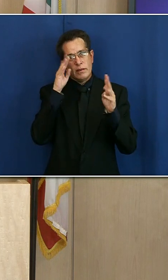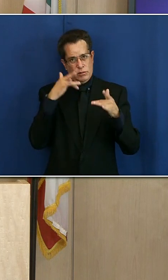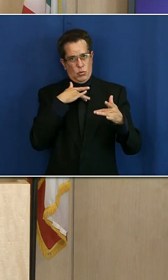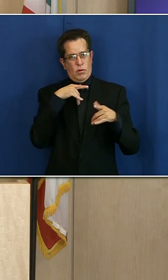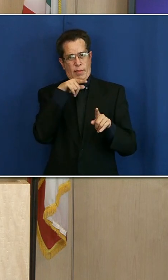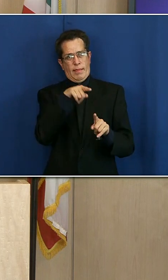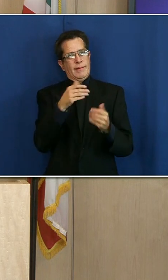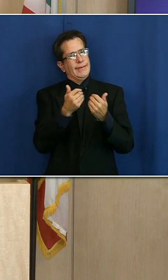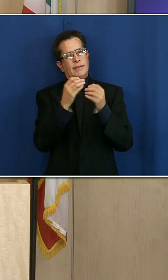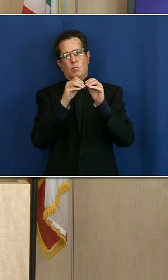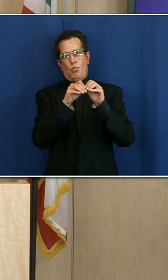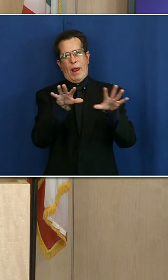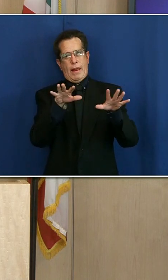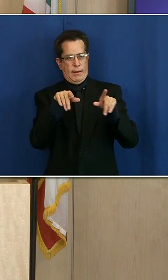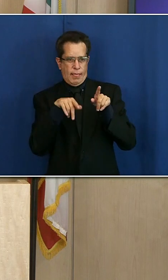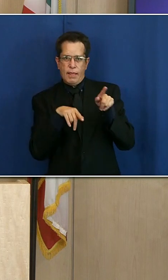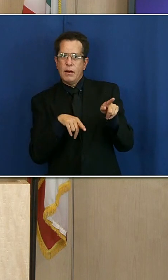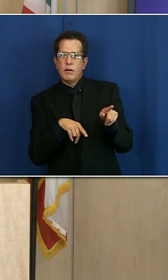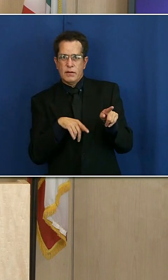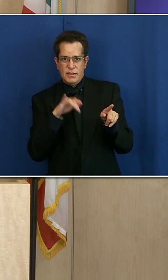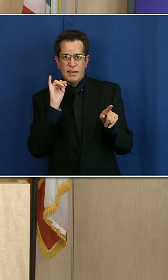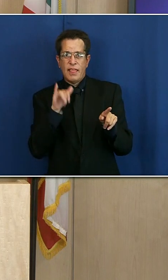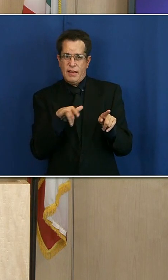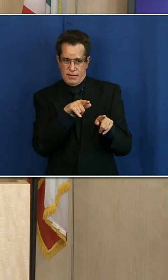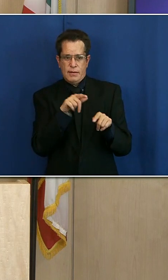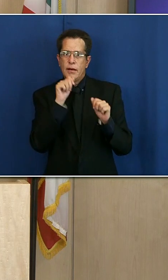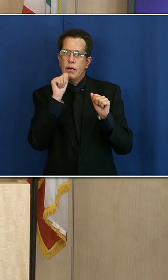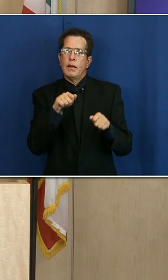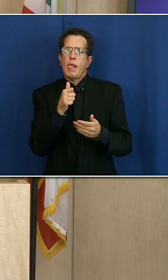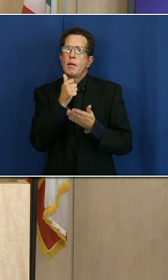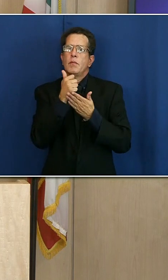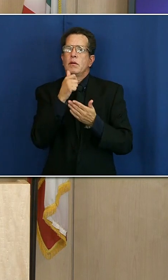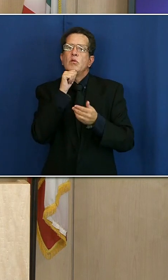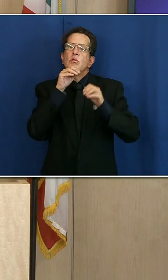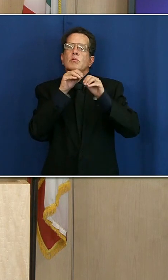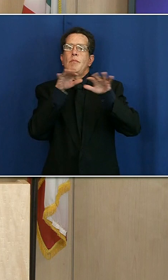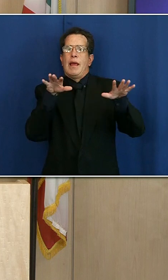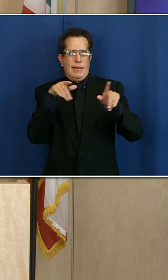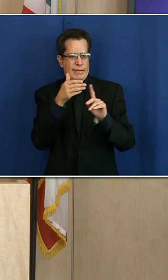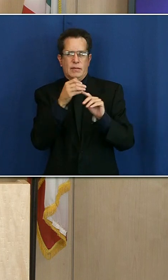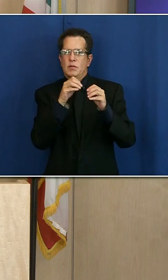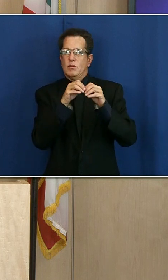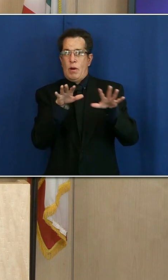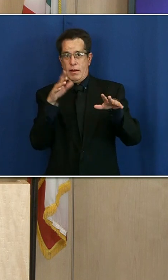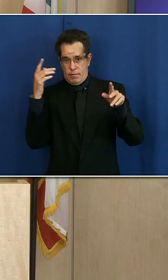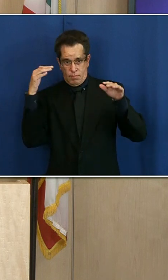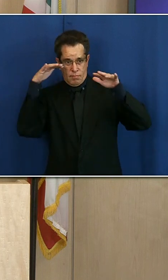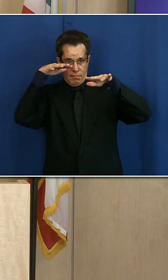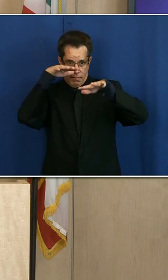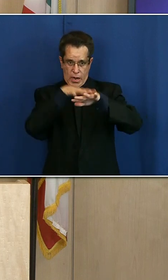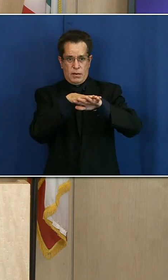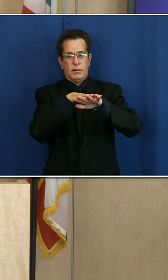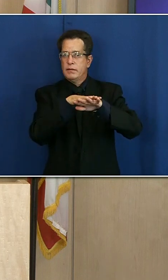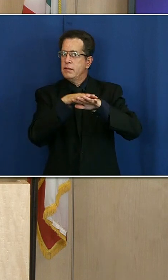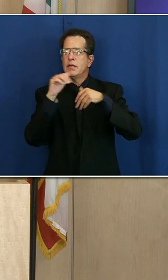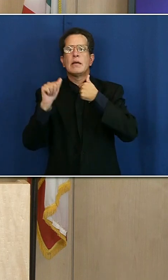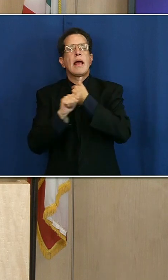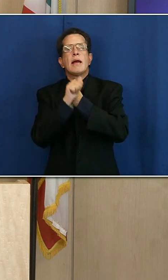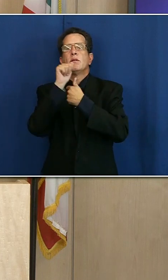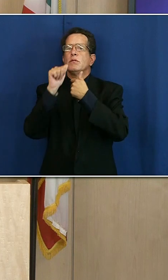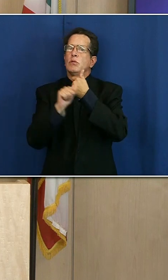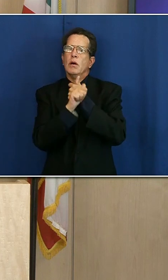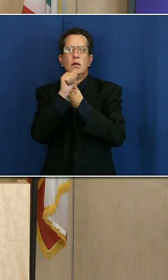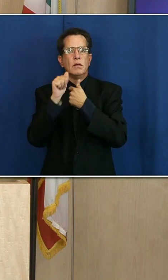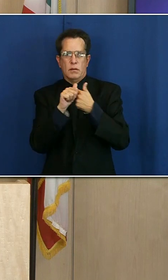talk about those practices that can prevent the spread. And gatherings is one of those, meeting in